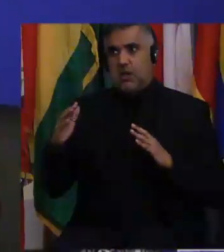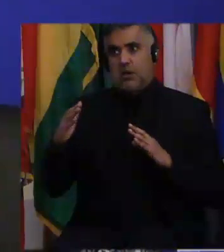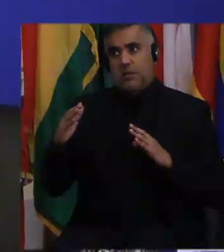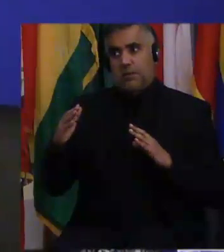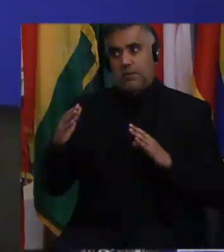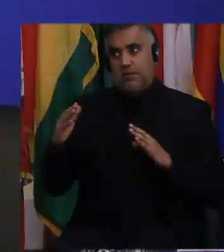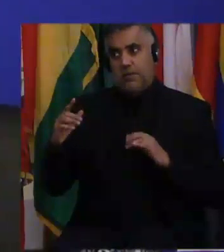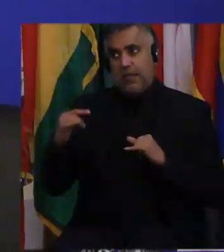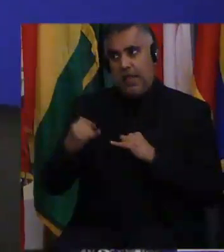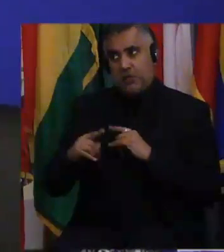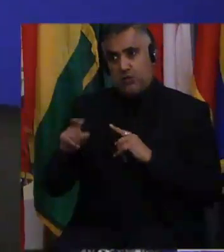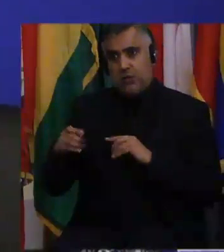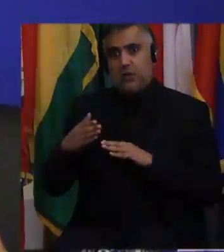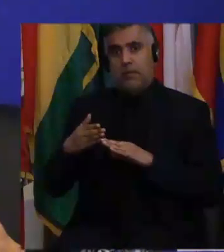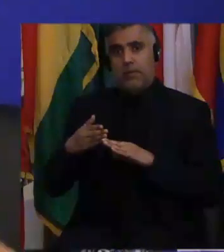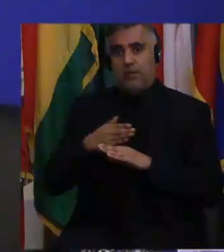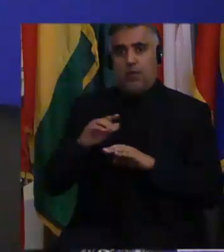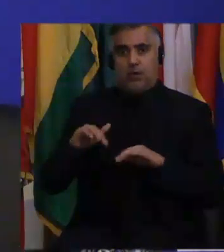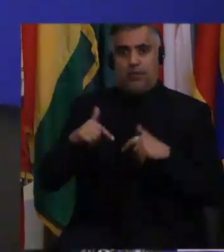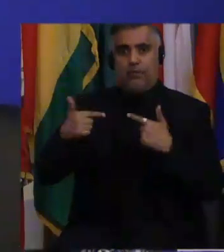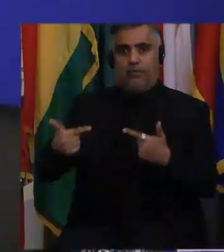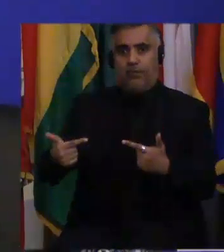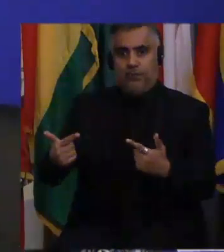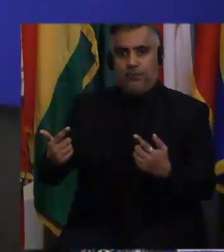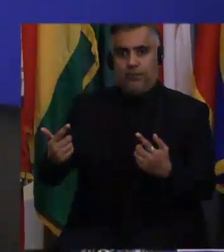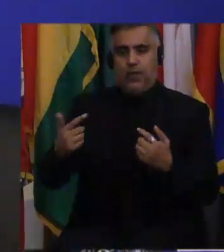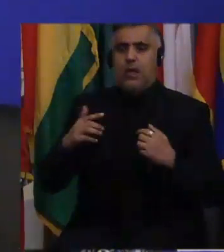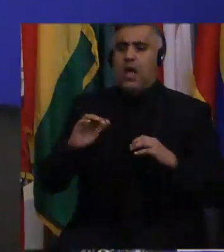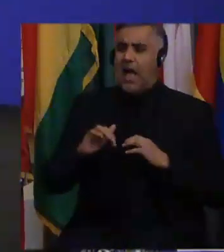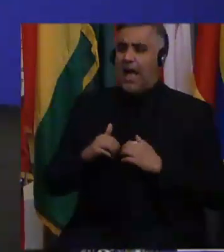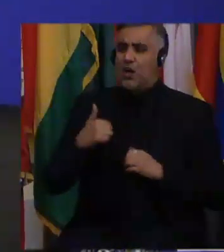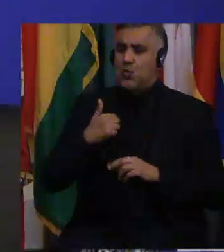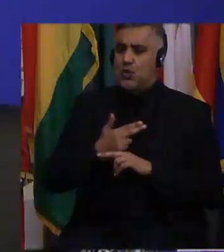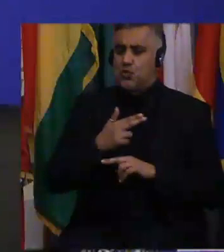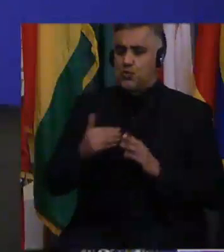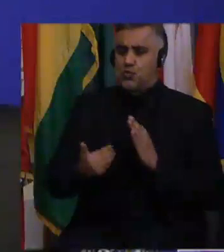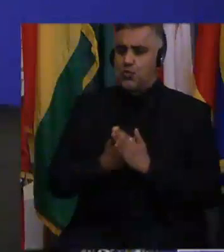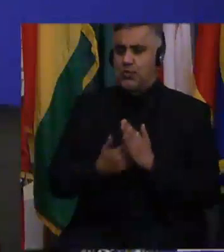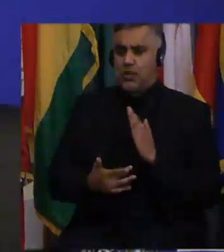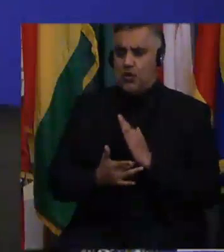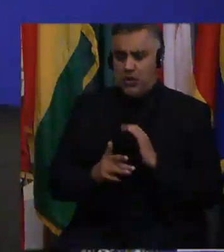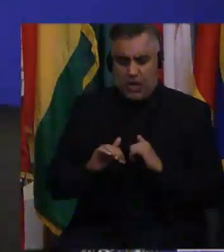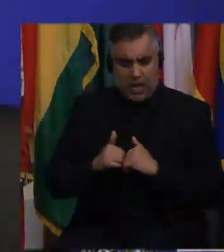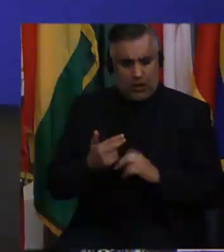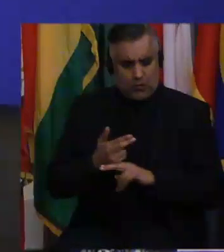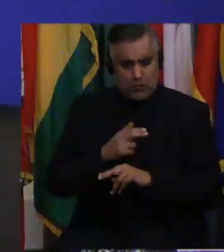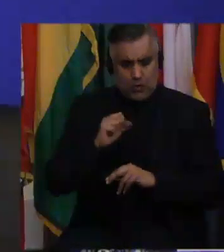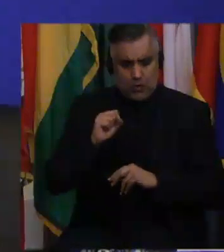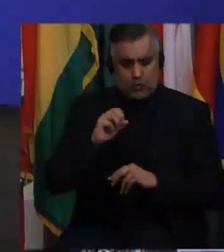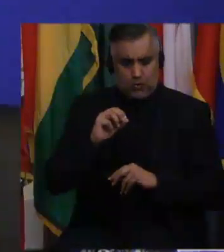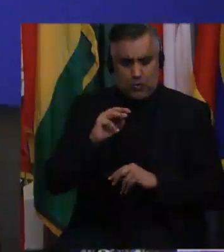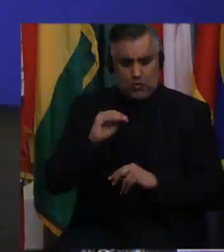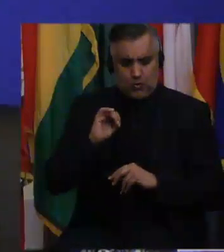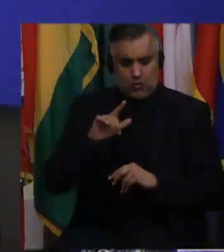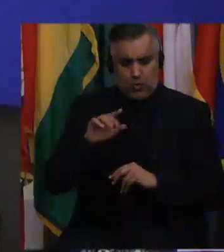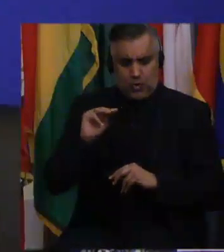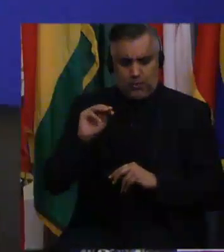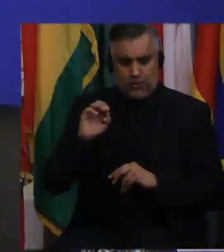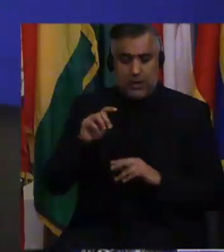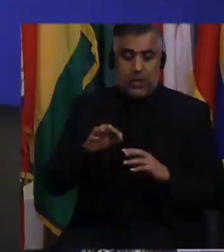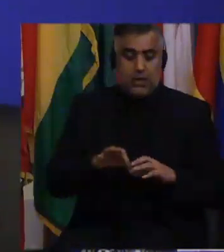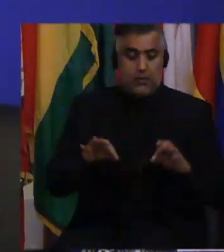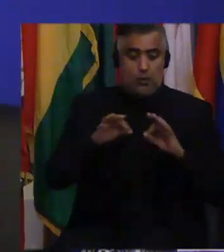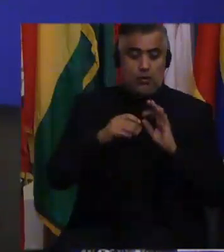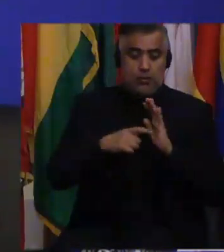before opening the floor to the room, is how can we use these new technologies? How can we use social media? An important mandate